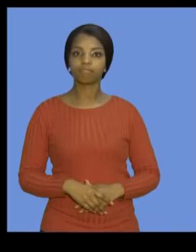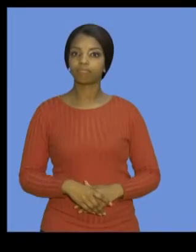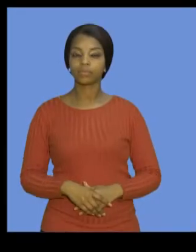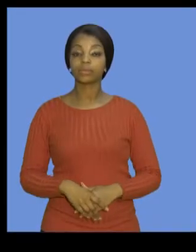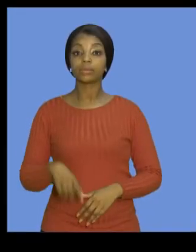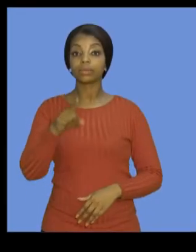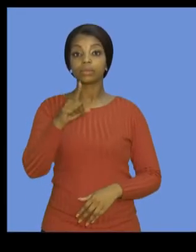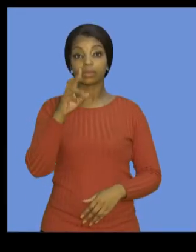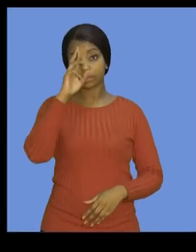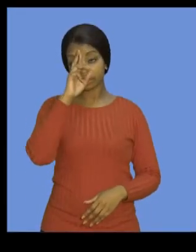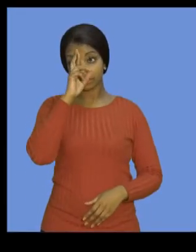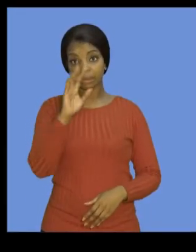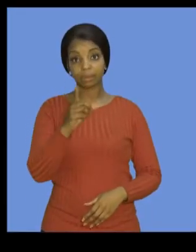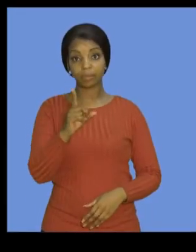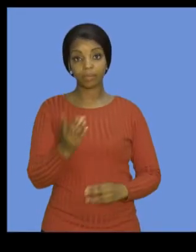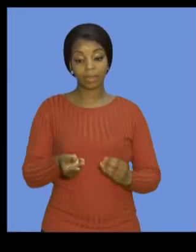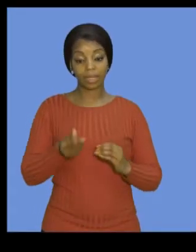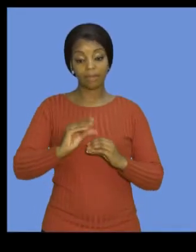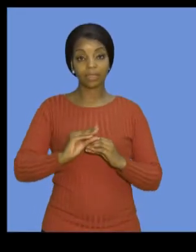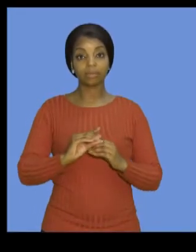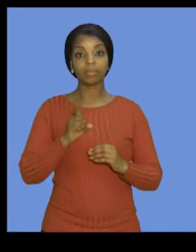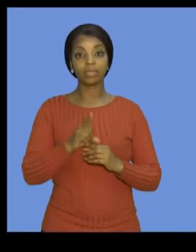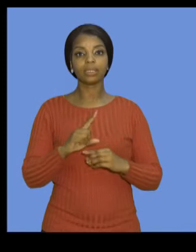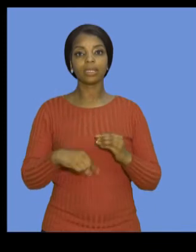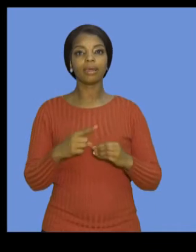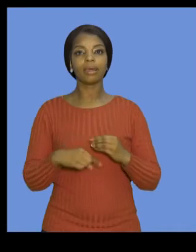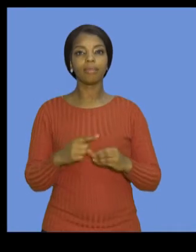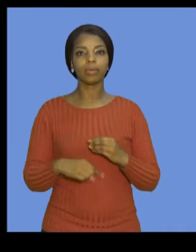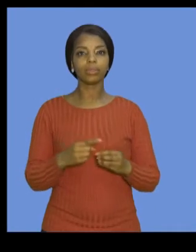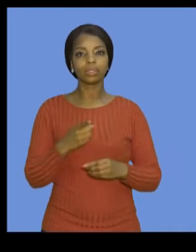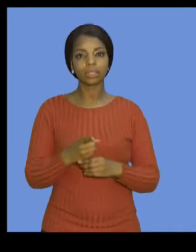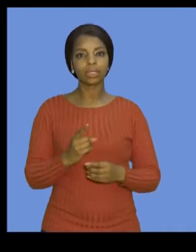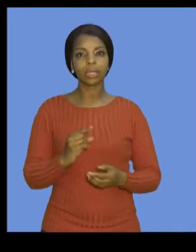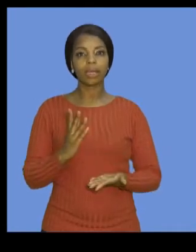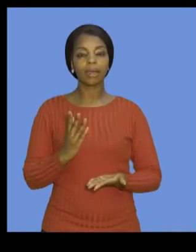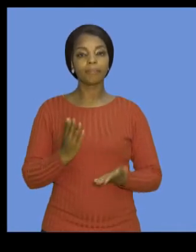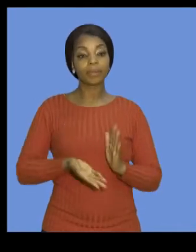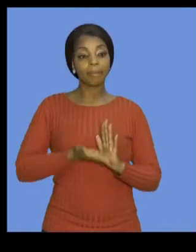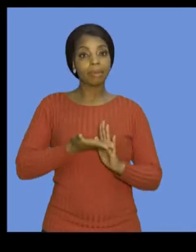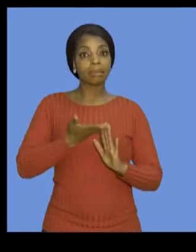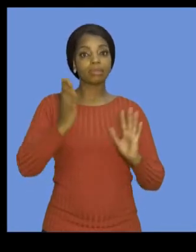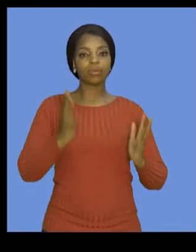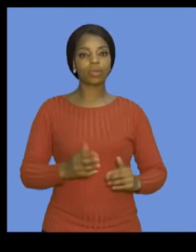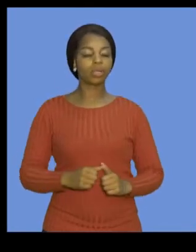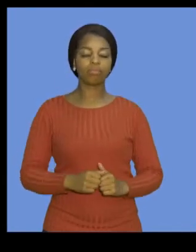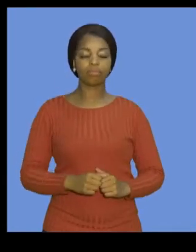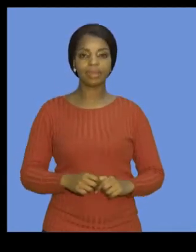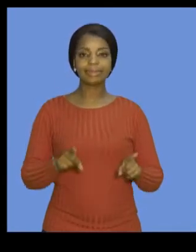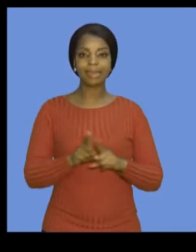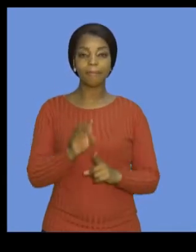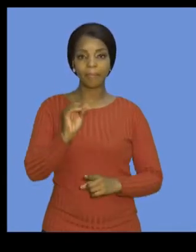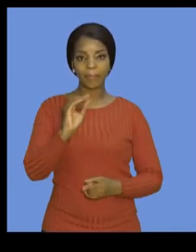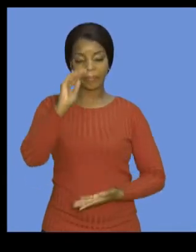Because remember that investment is not only about appreciation, it can also be about depreciation. So our